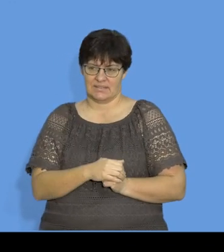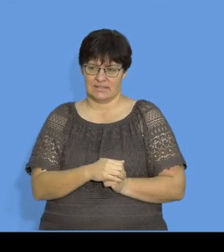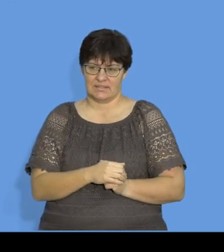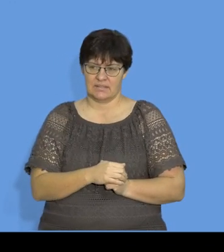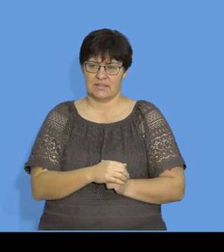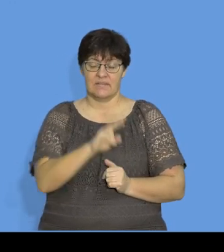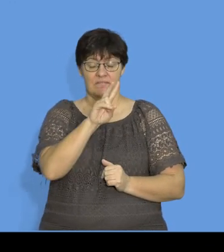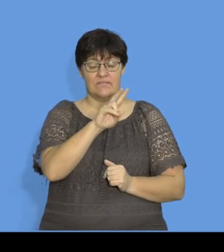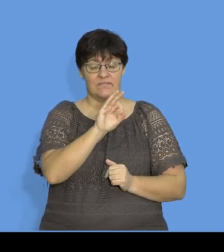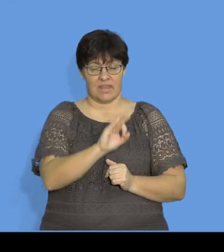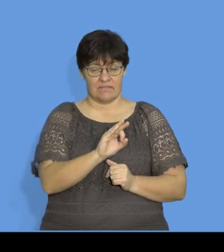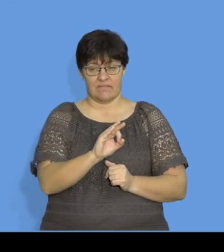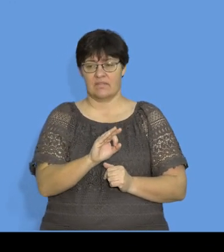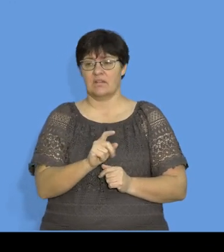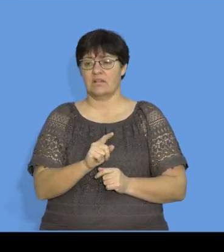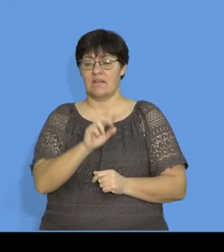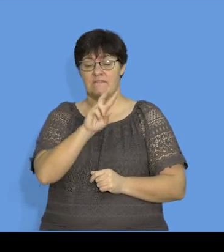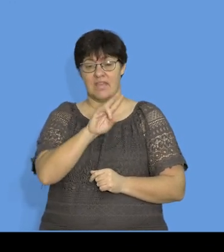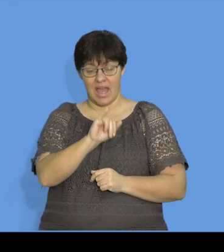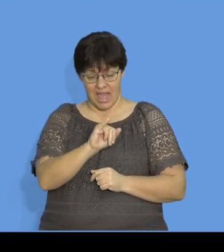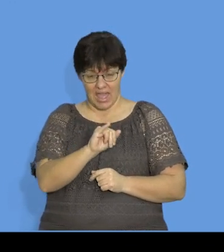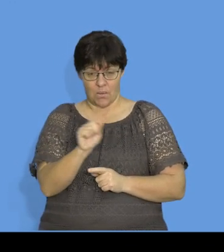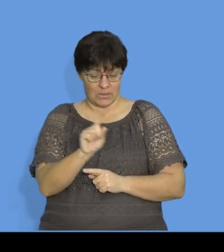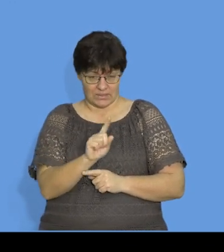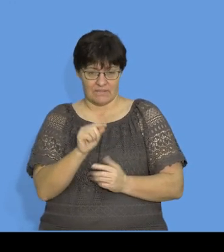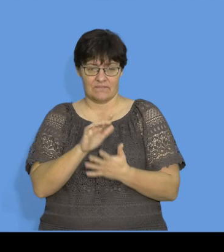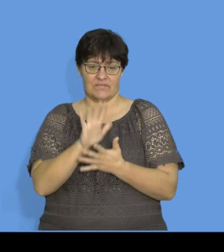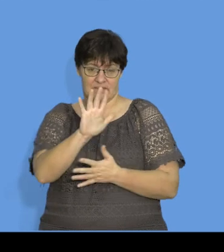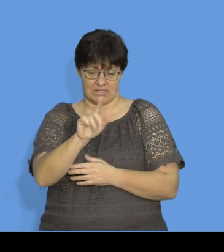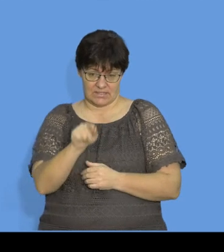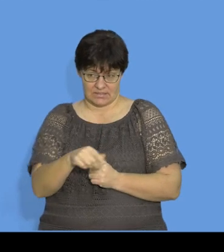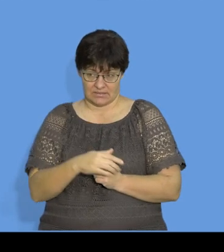easiest. His initial was 15.